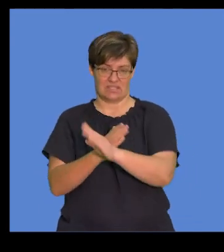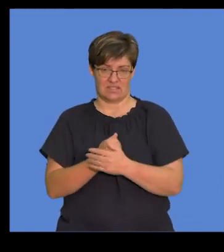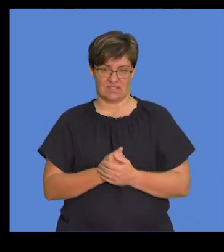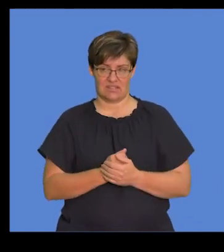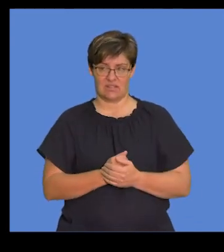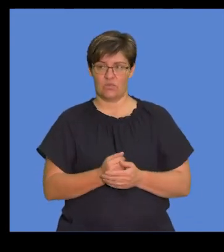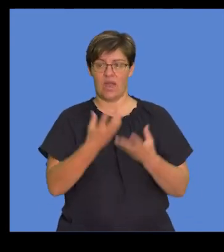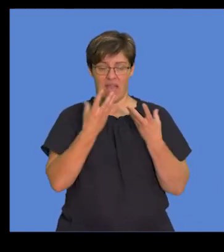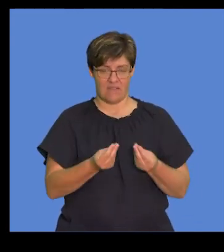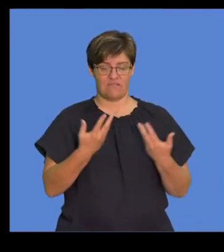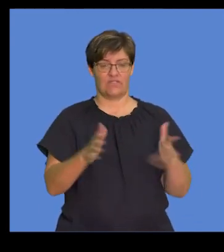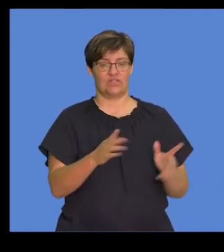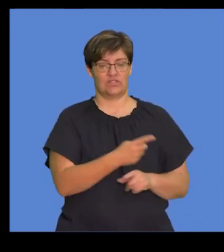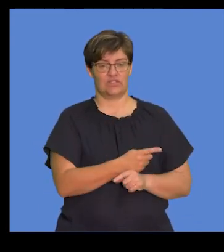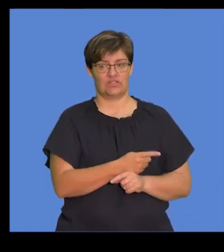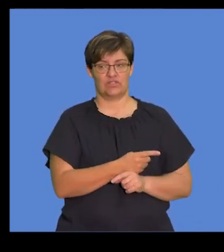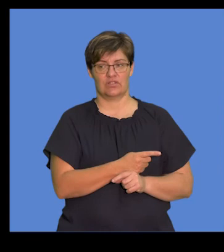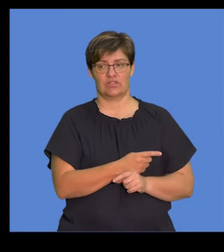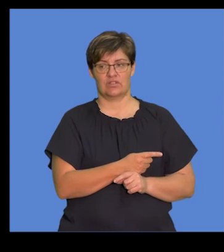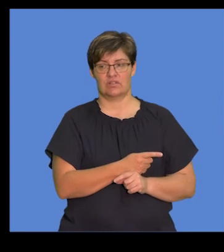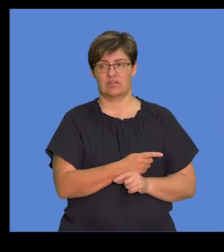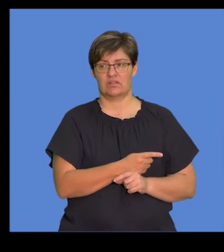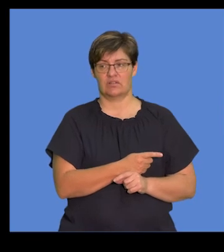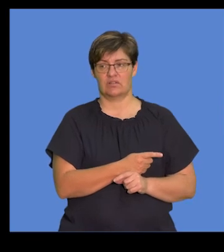by that resistance. So we got that